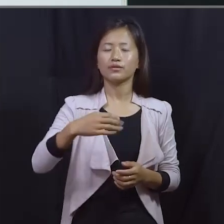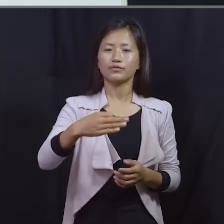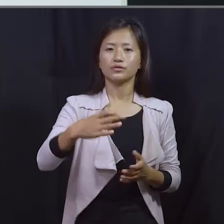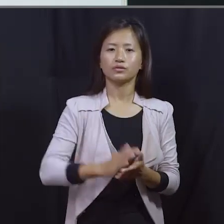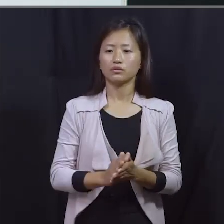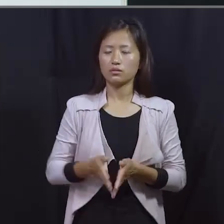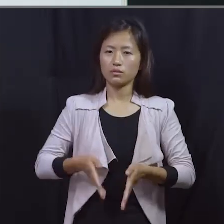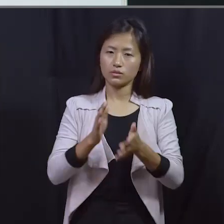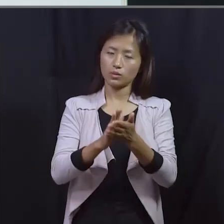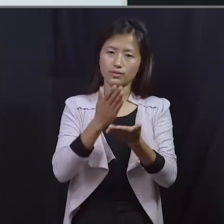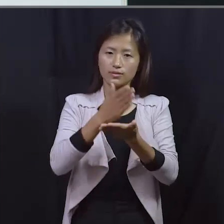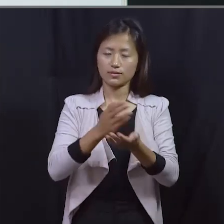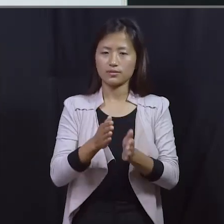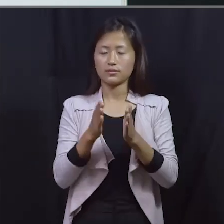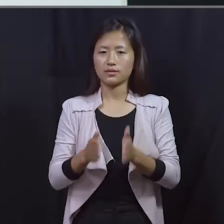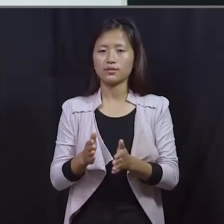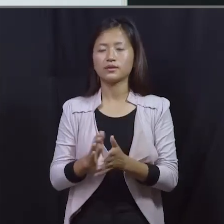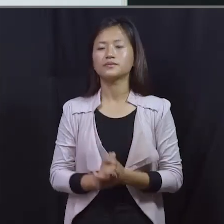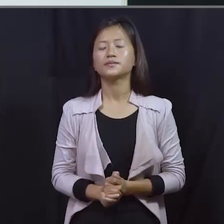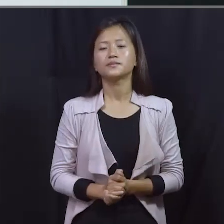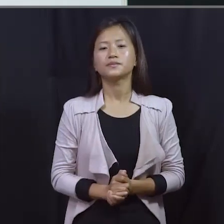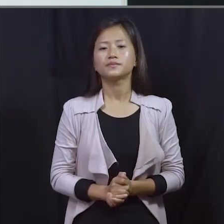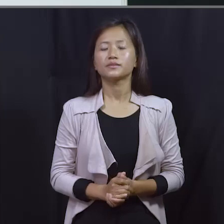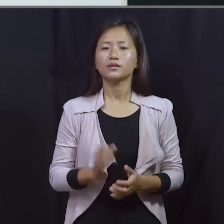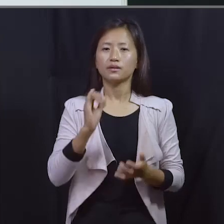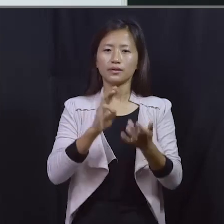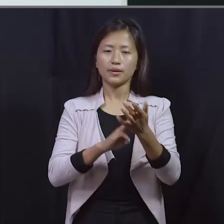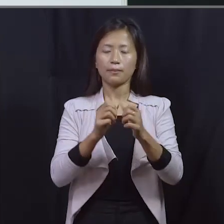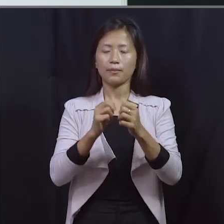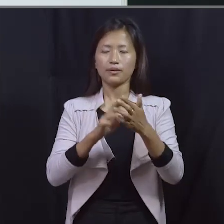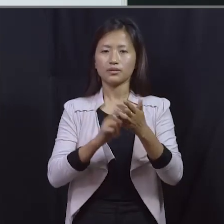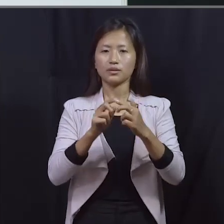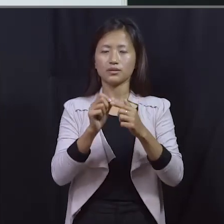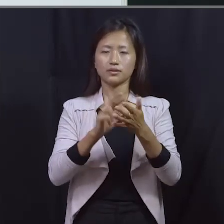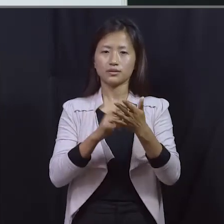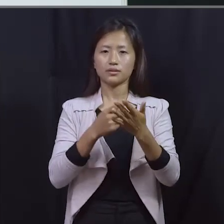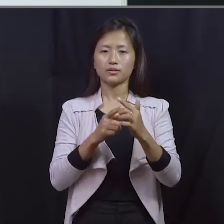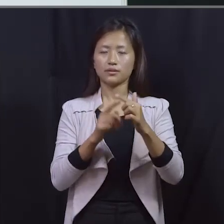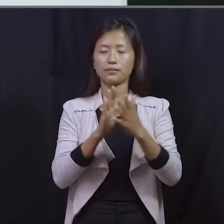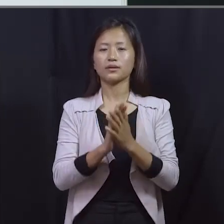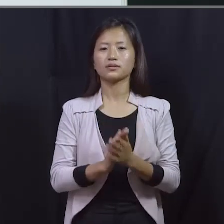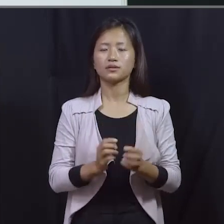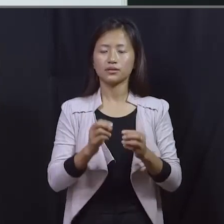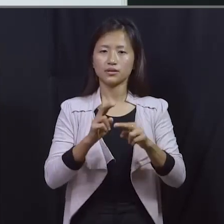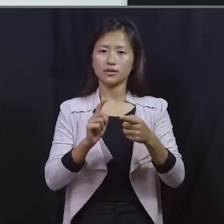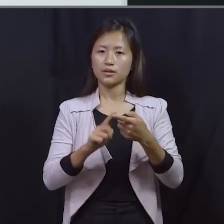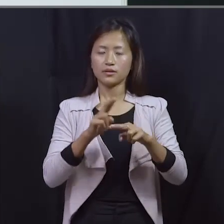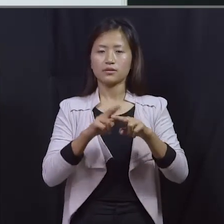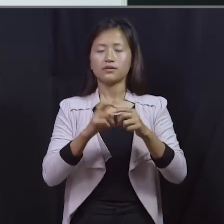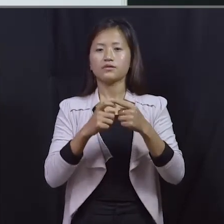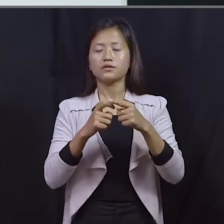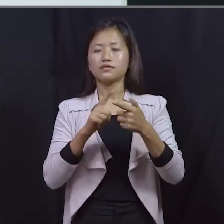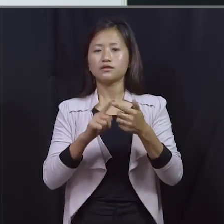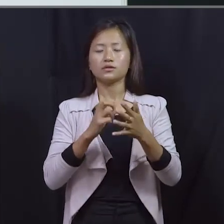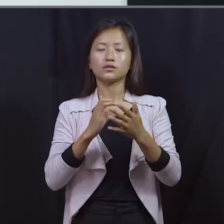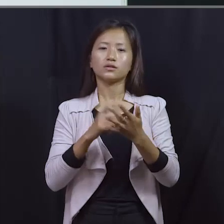the roadway settlement. Now we will discuss about the impacts or the effects of this roadway settlement. The first